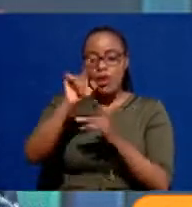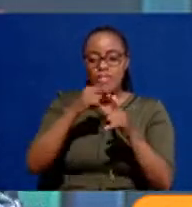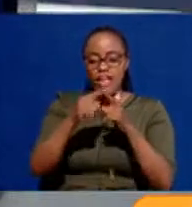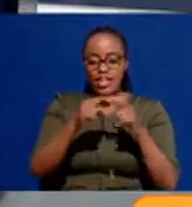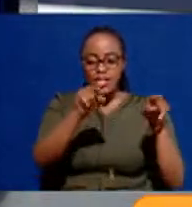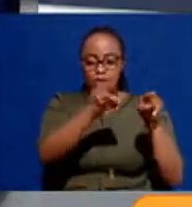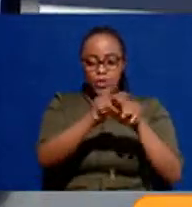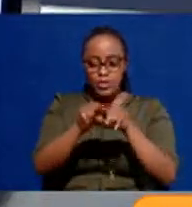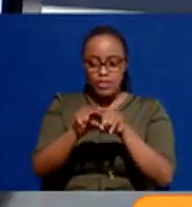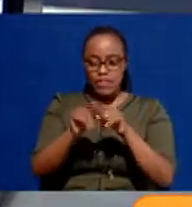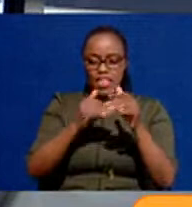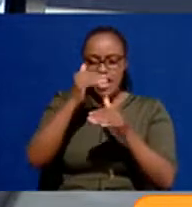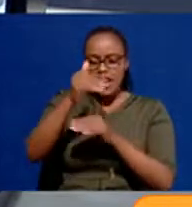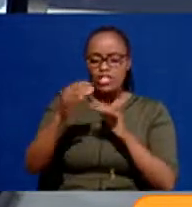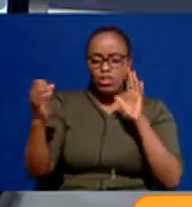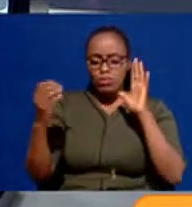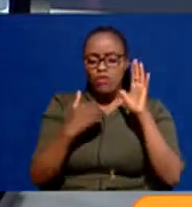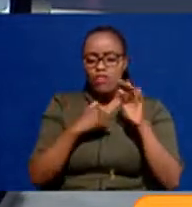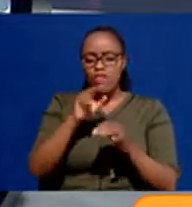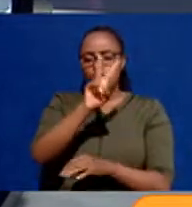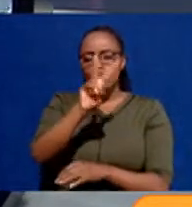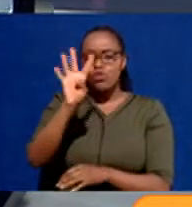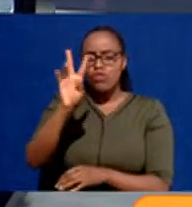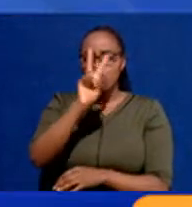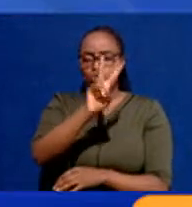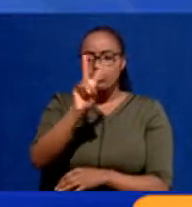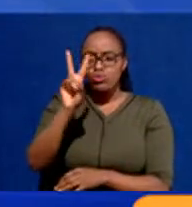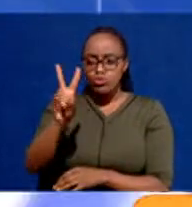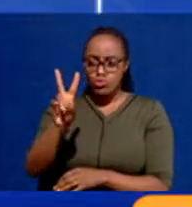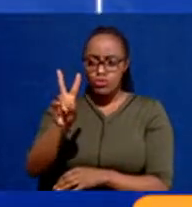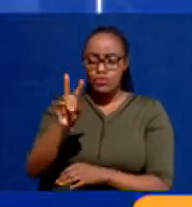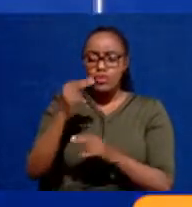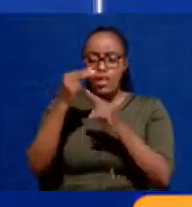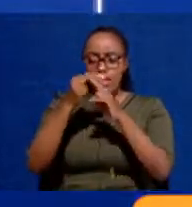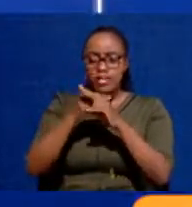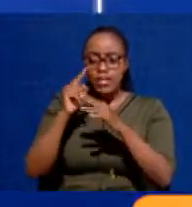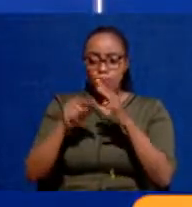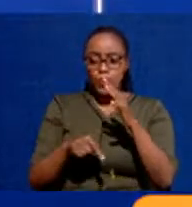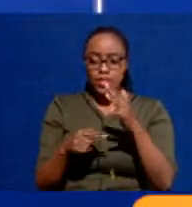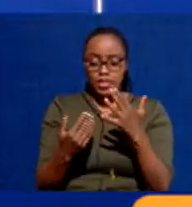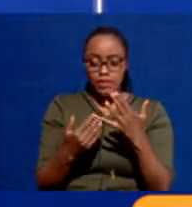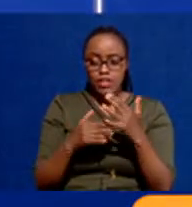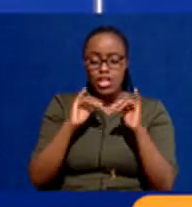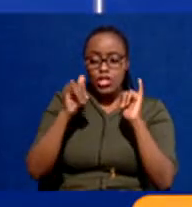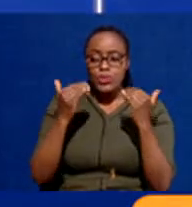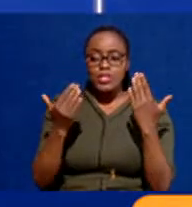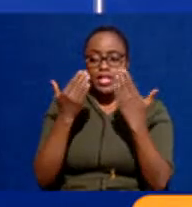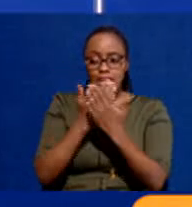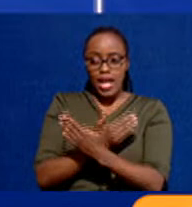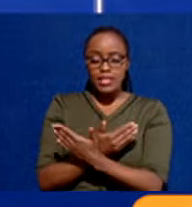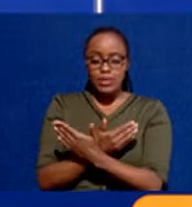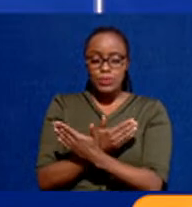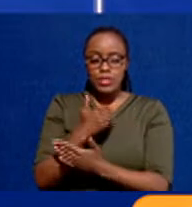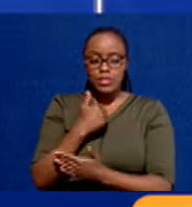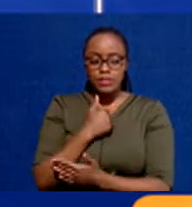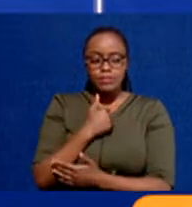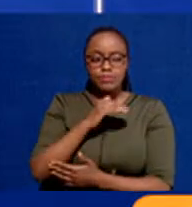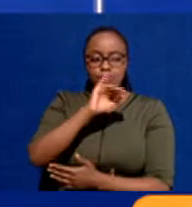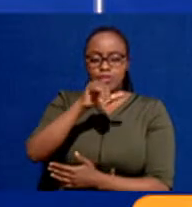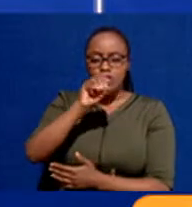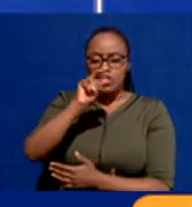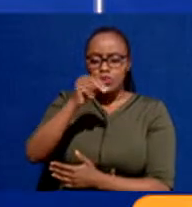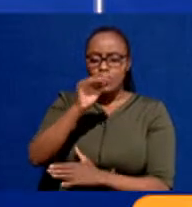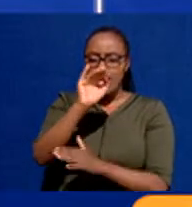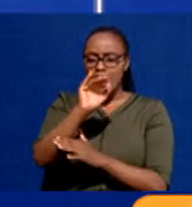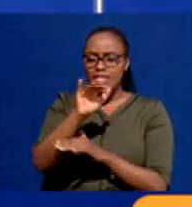the next one on the screen. Remember, 2242 is the SMS line and the hashtag is Newsnight. John wants to know,